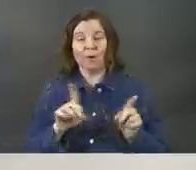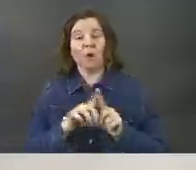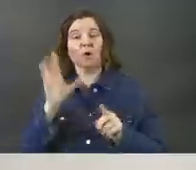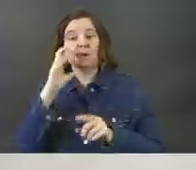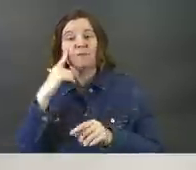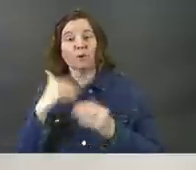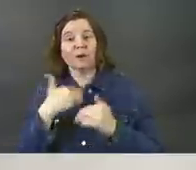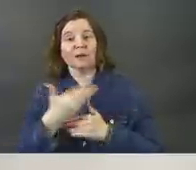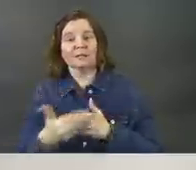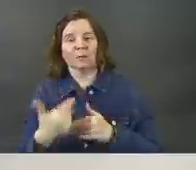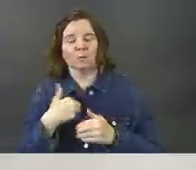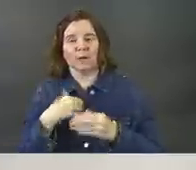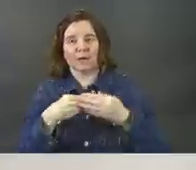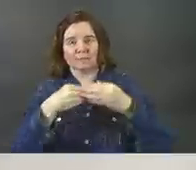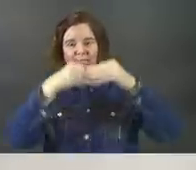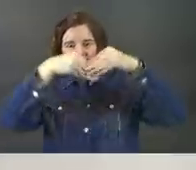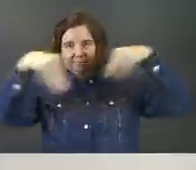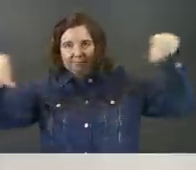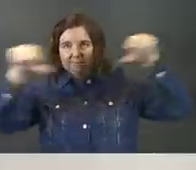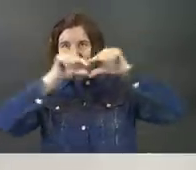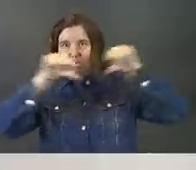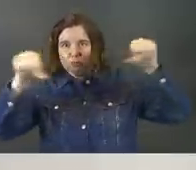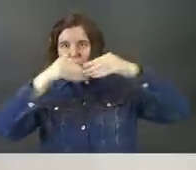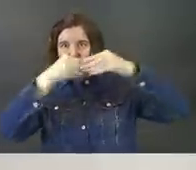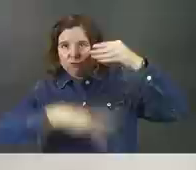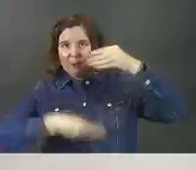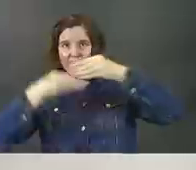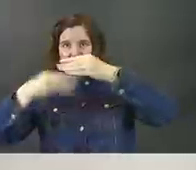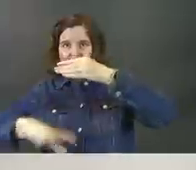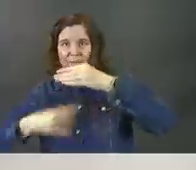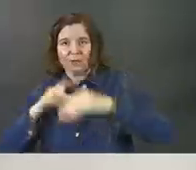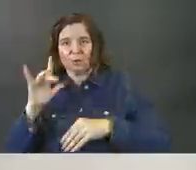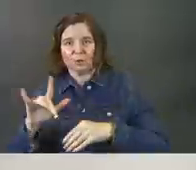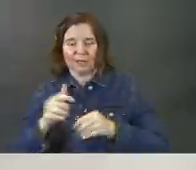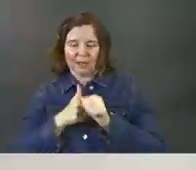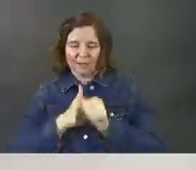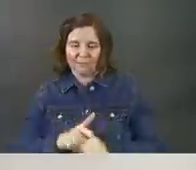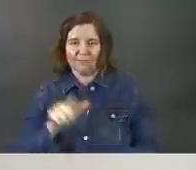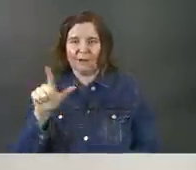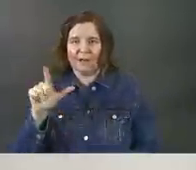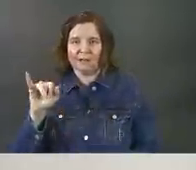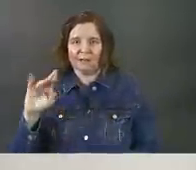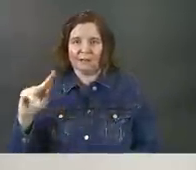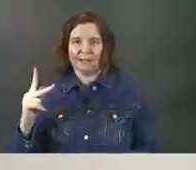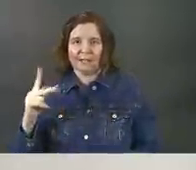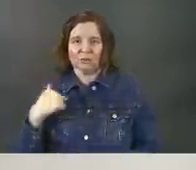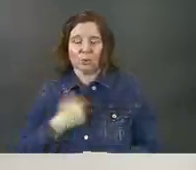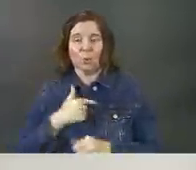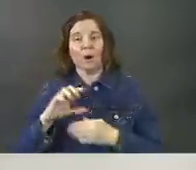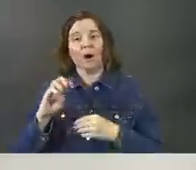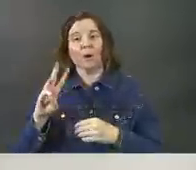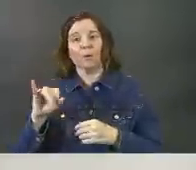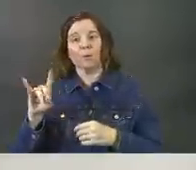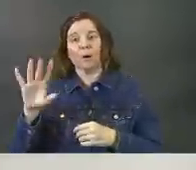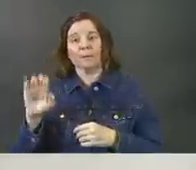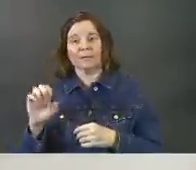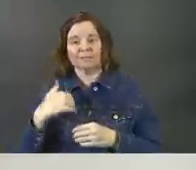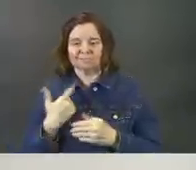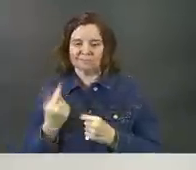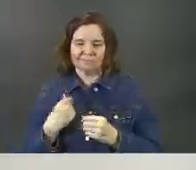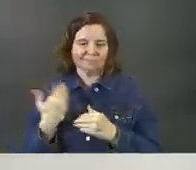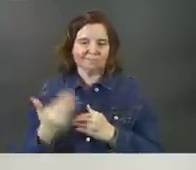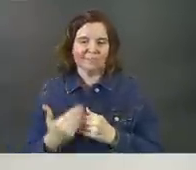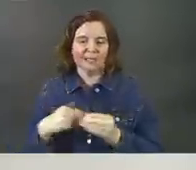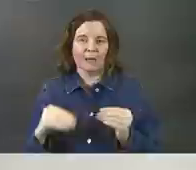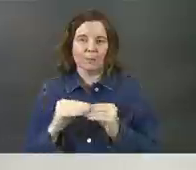you're looking for next steps, we have a drop-down menu at the top of your screen that you can click on and follow to links to our website and other things that you can do to take a next step and